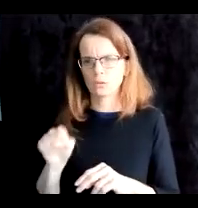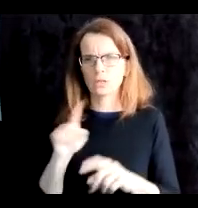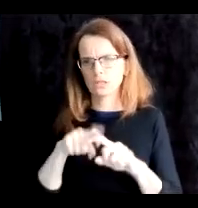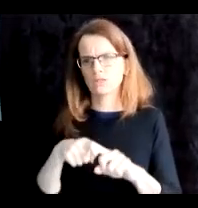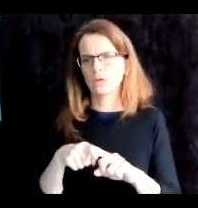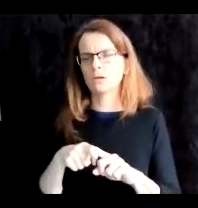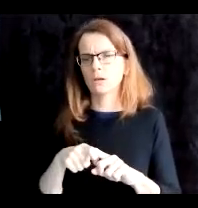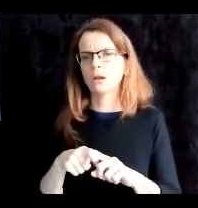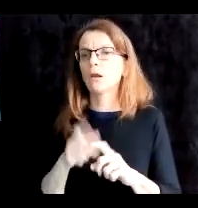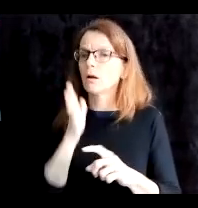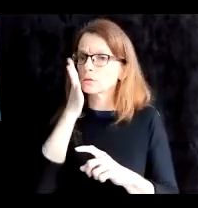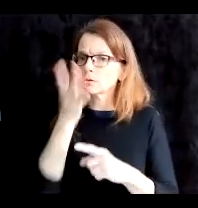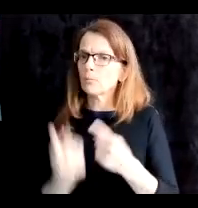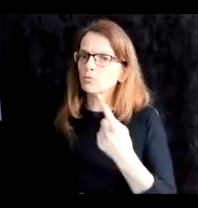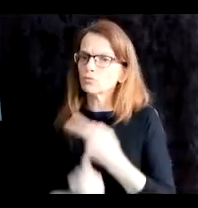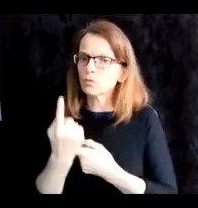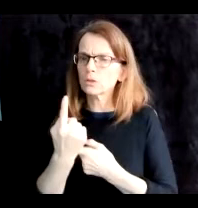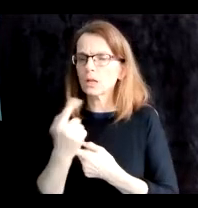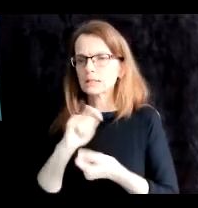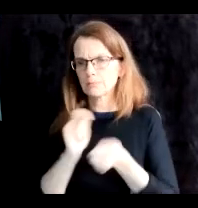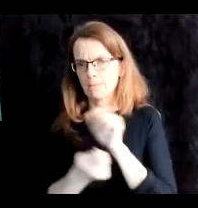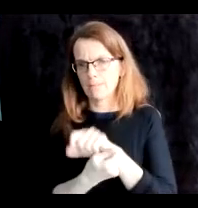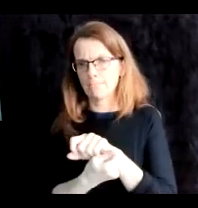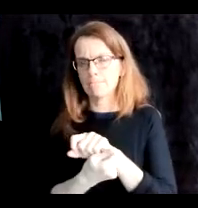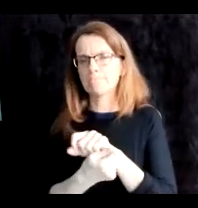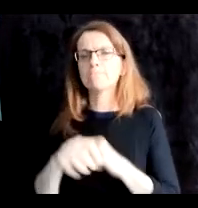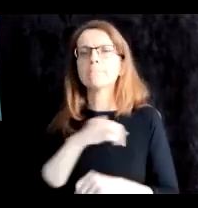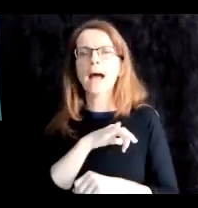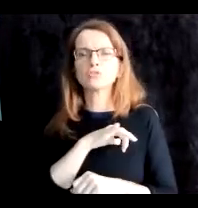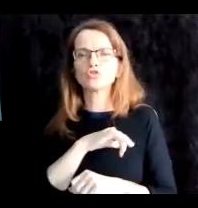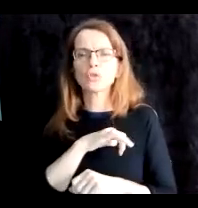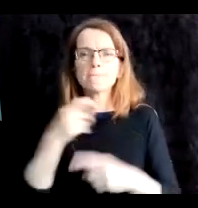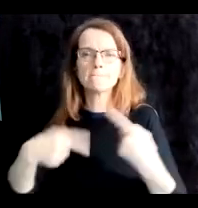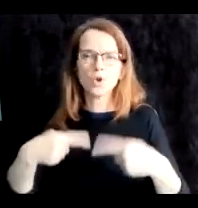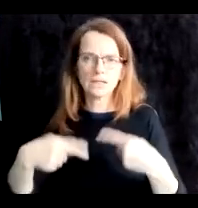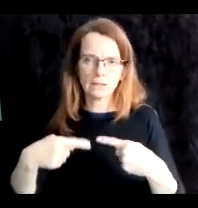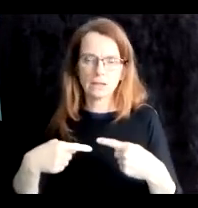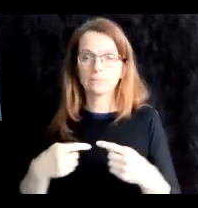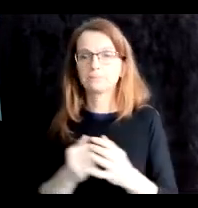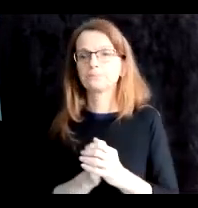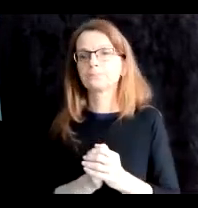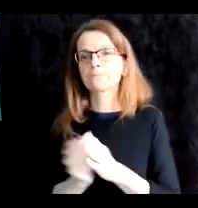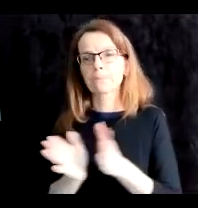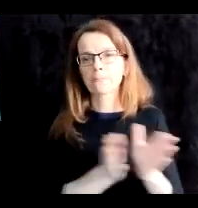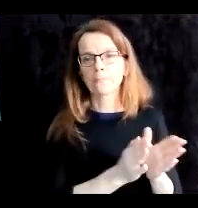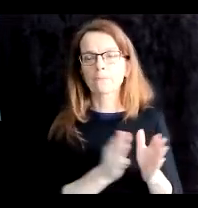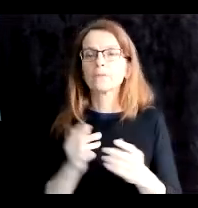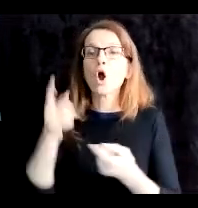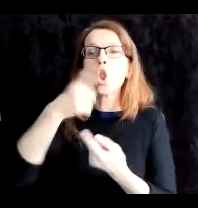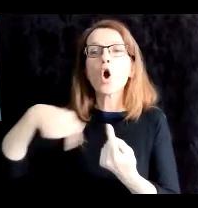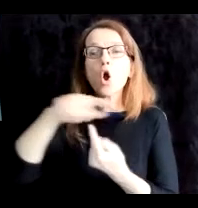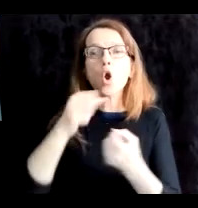Very important, I mentioned climate change and environmental issues. And of course, this is the topic, a hot topic for all of